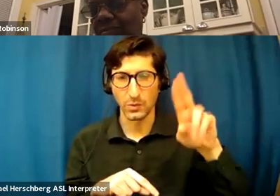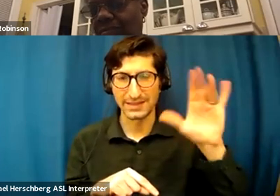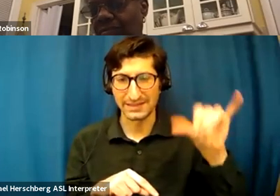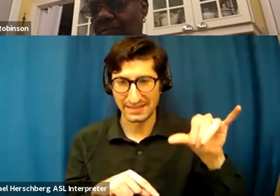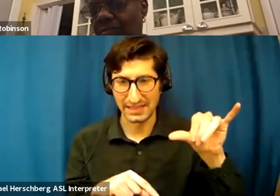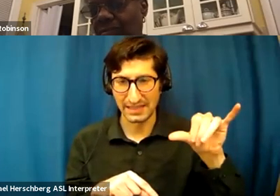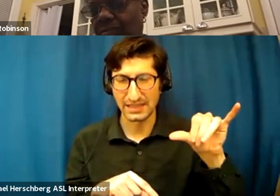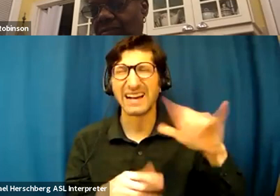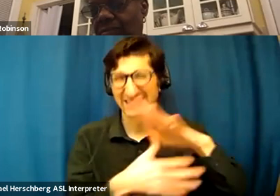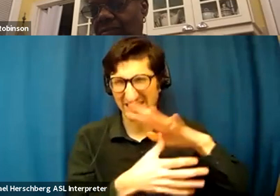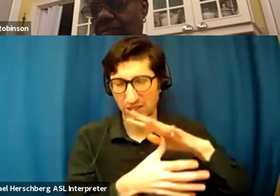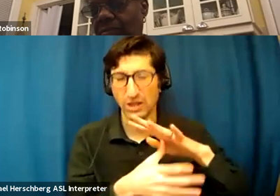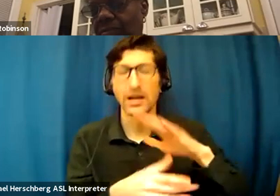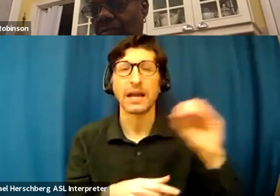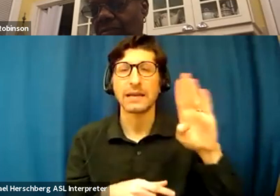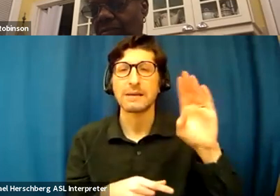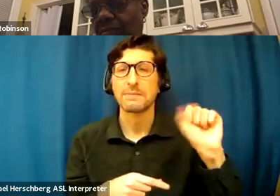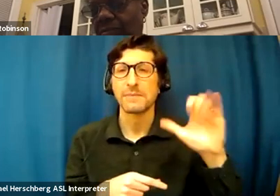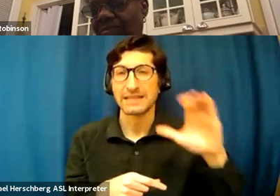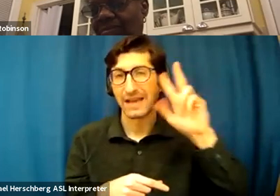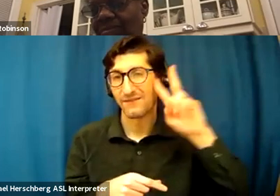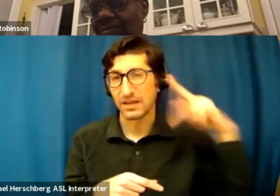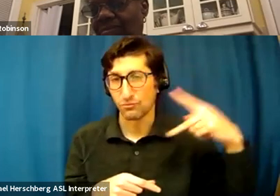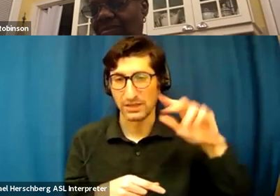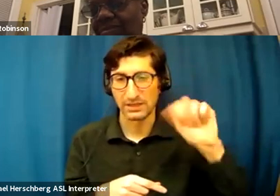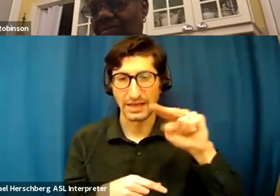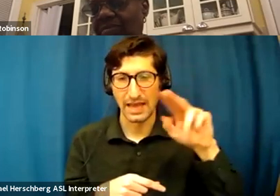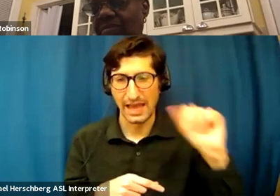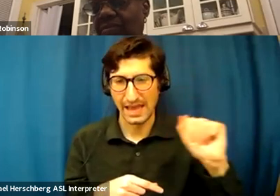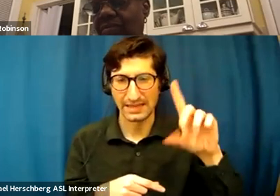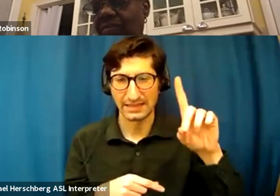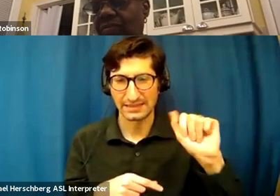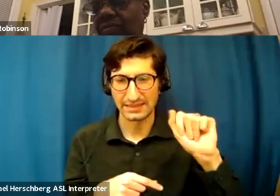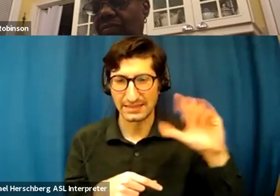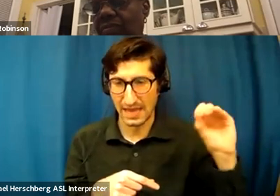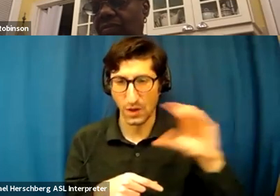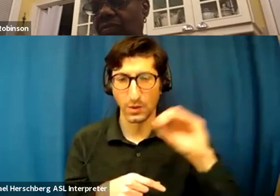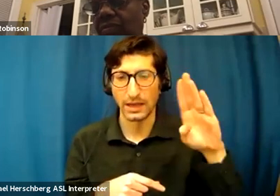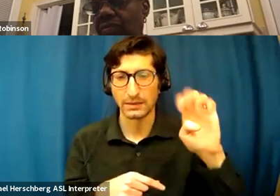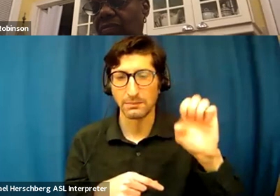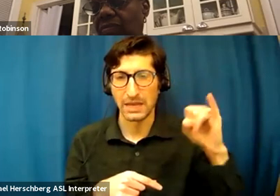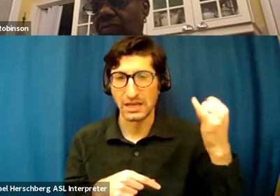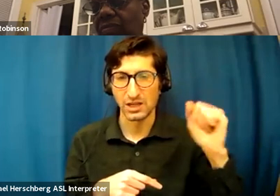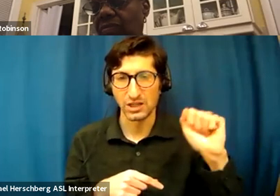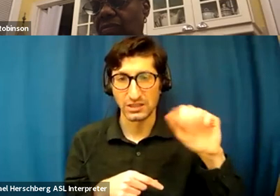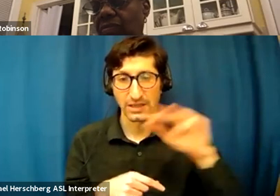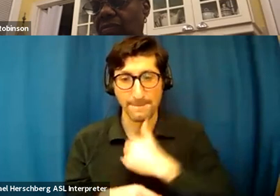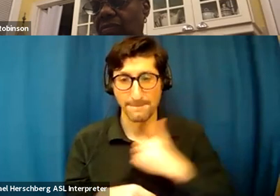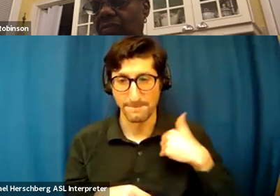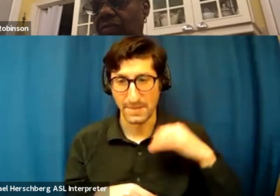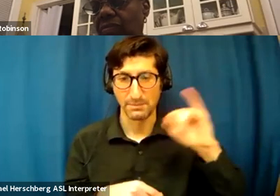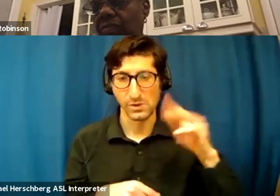Joshua Quincy a senior, and BSAC Vice President Anna Zhao, and Beja member and BPS parent Juana